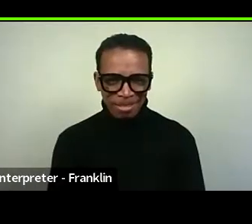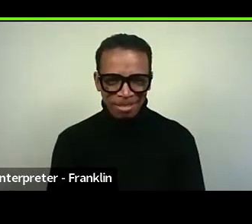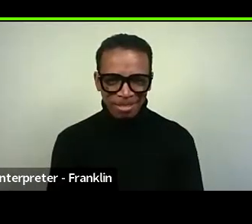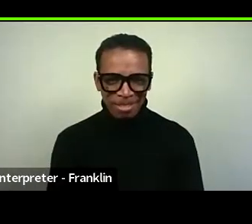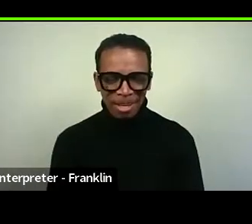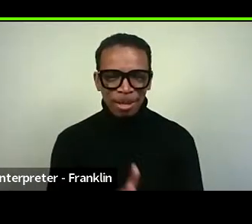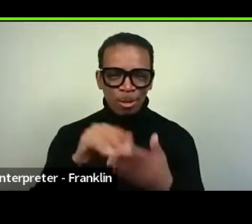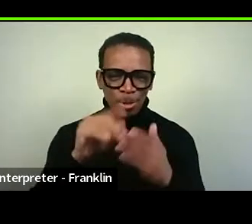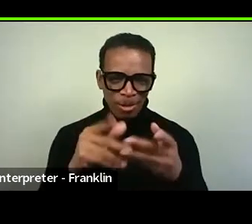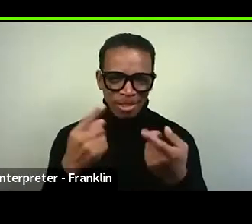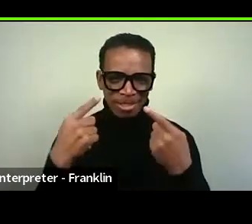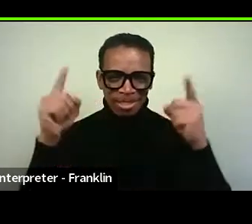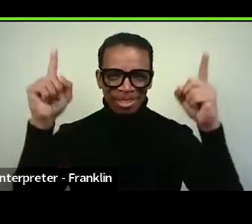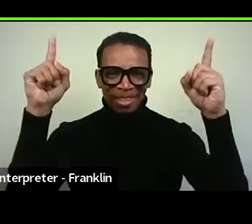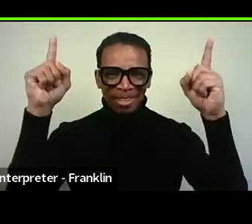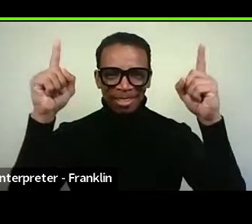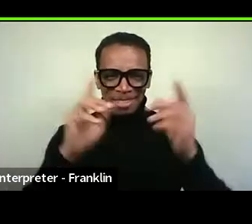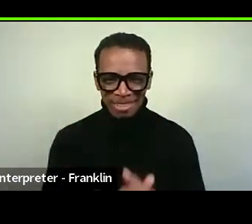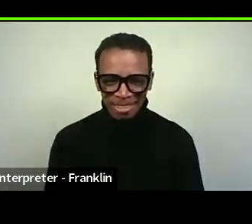success.